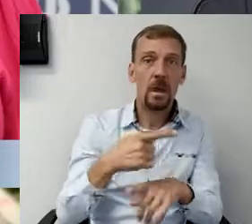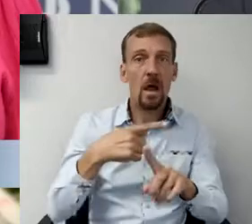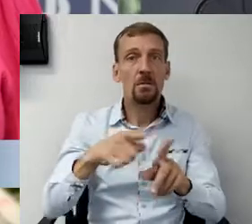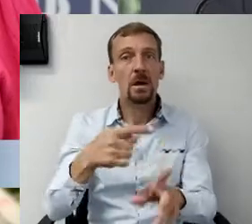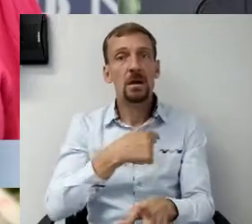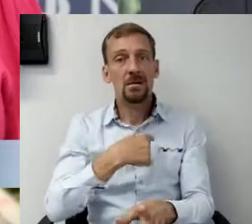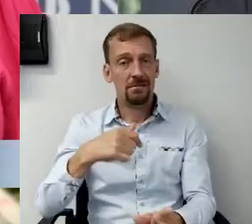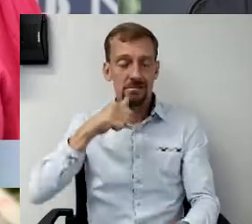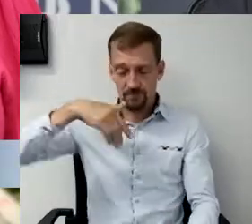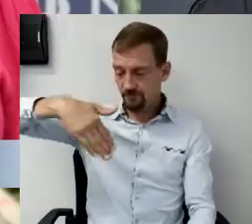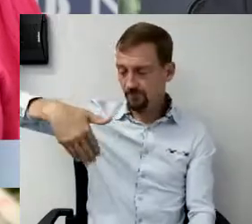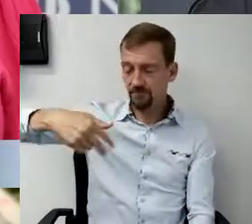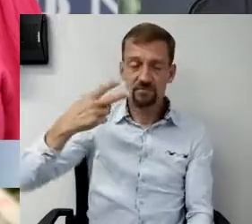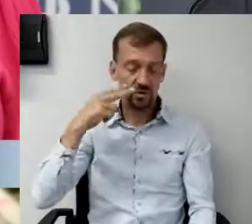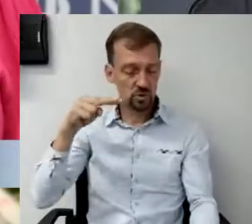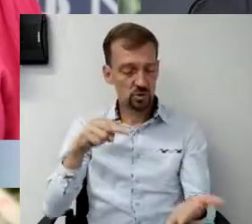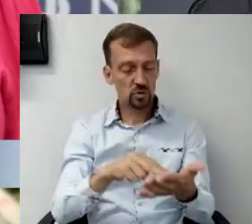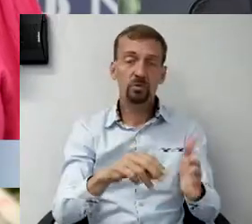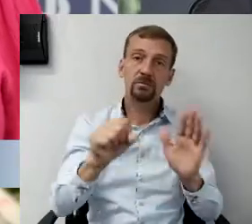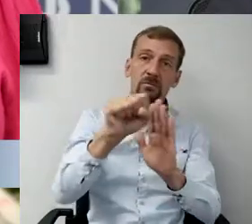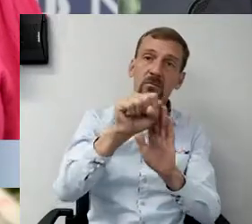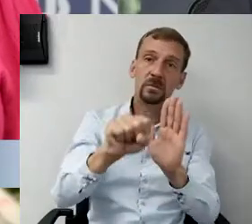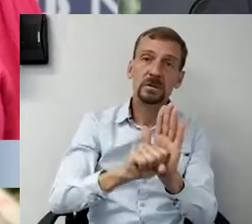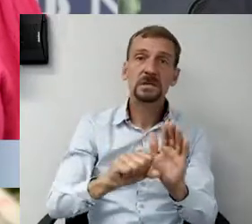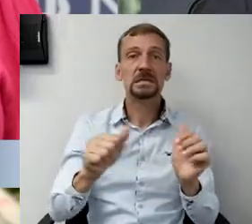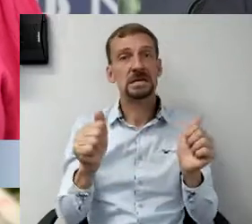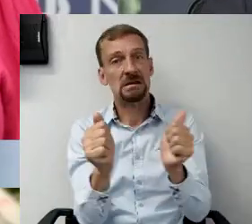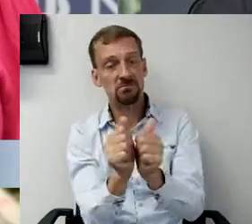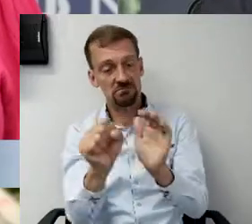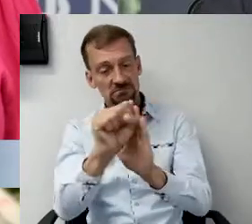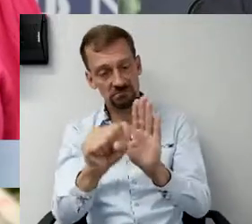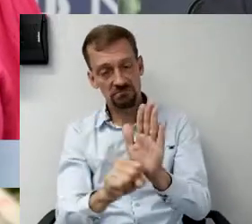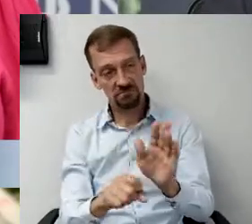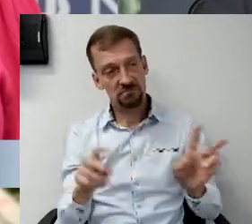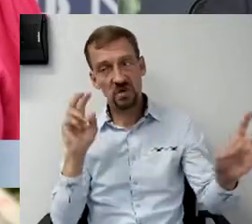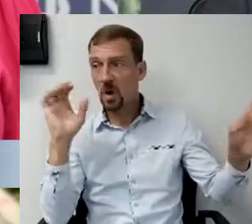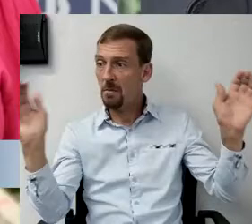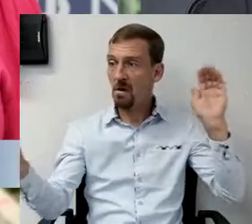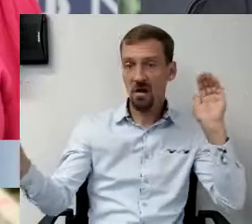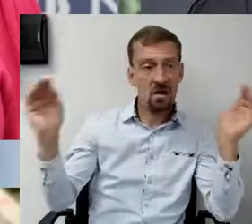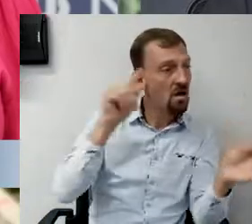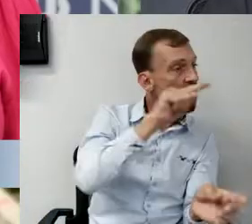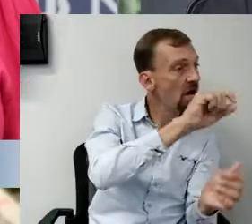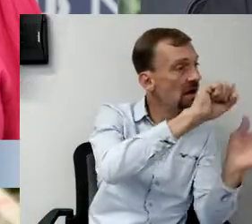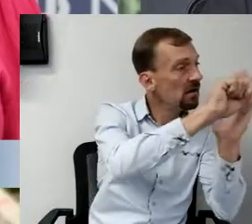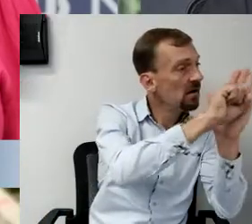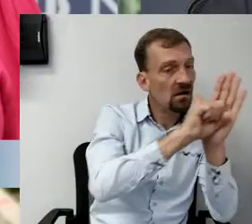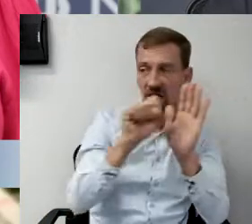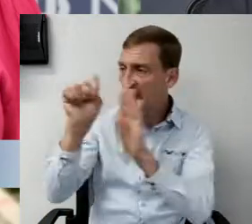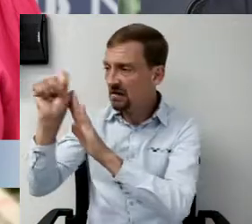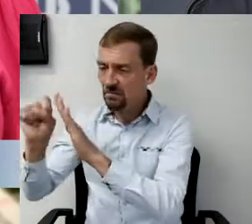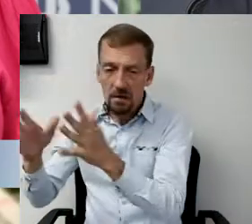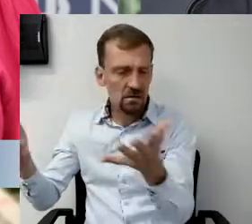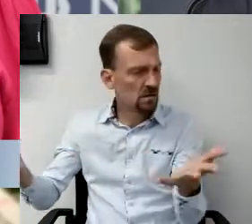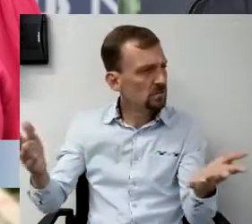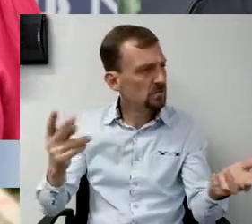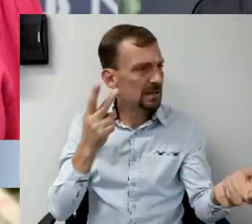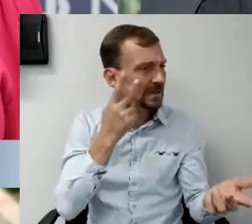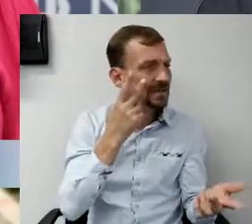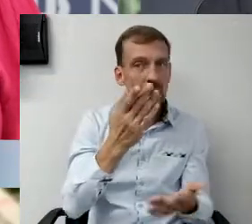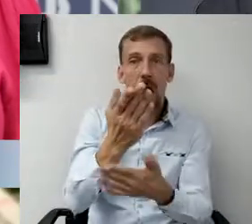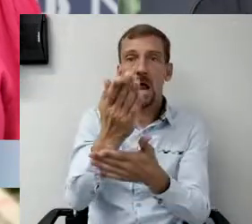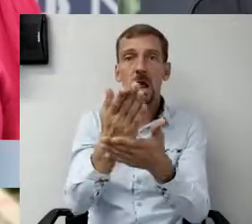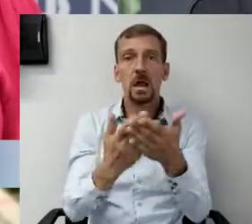state by state. That would be interesting, or even county by county. There definitely have been some counties that have reported no